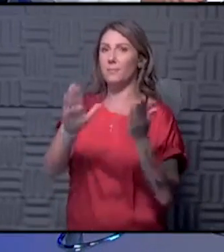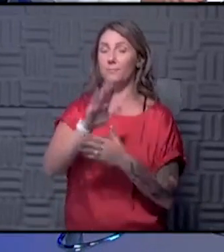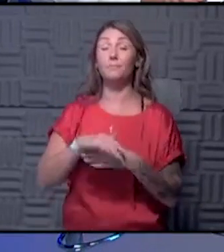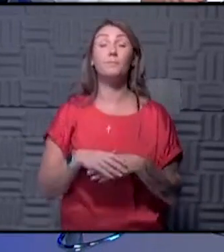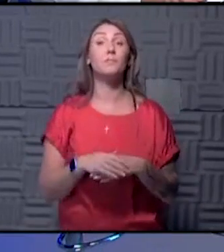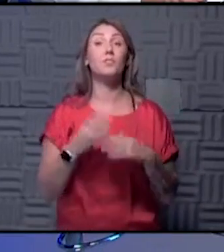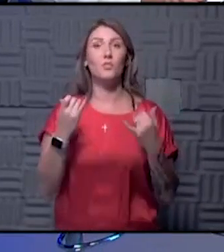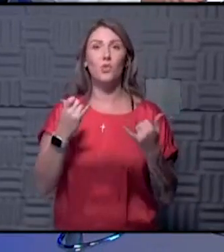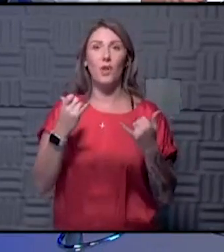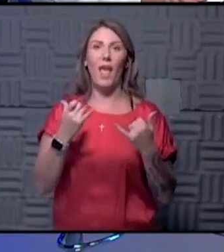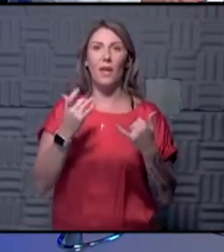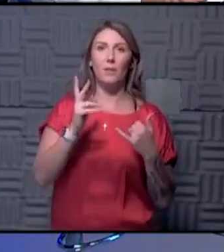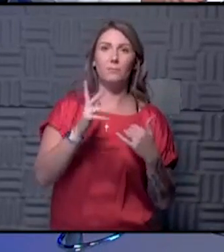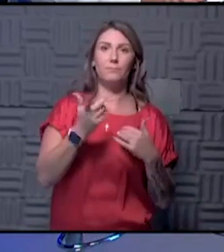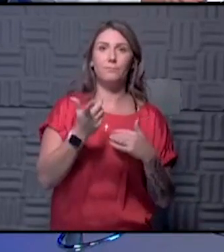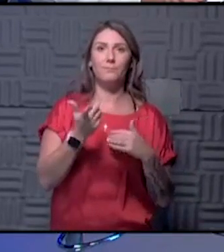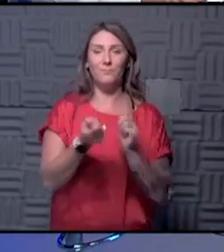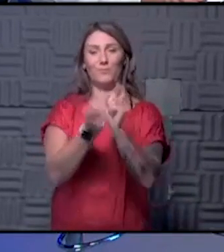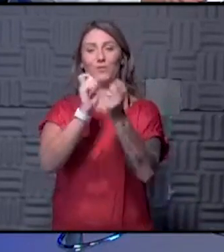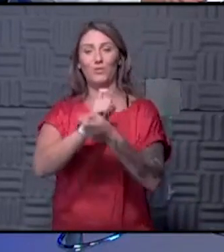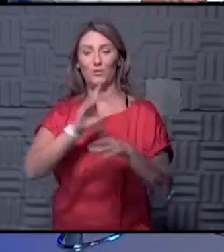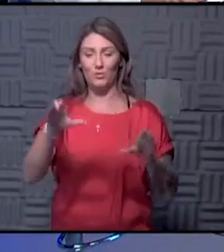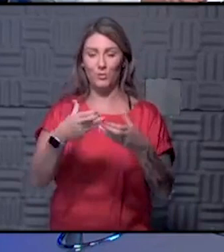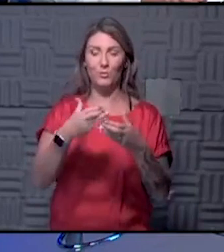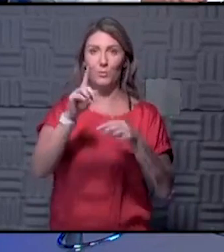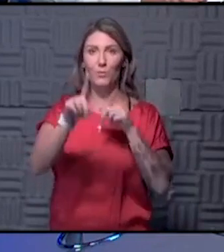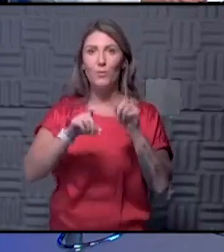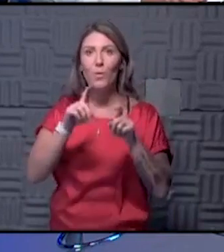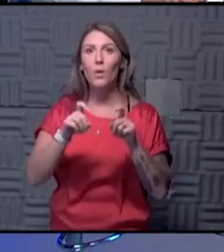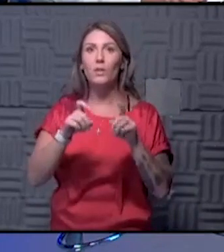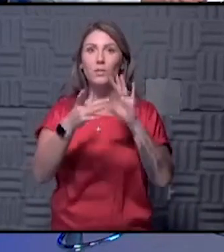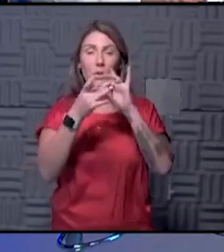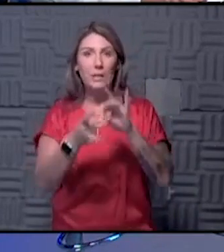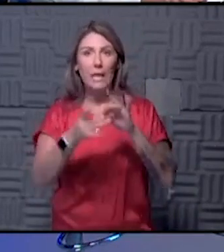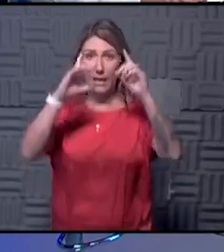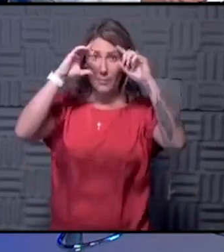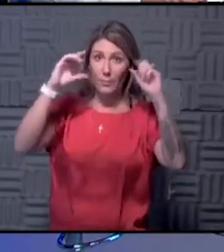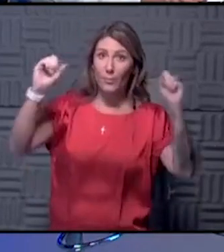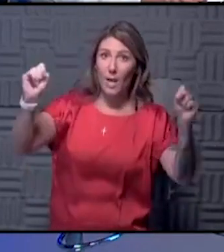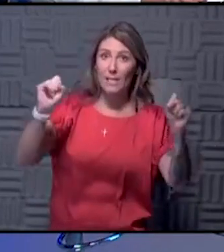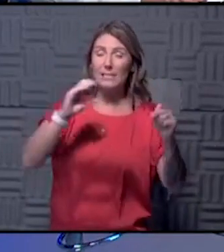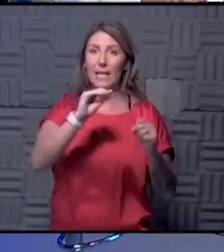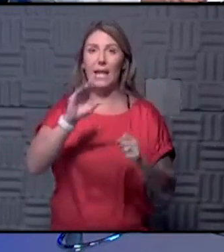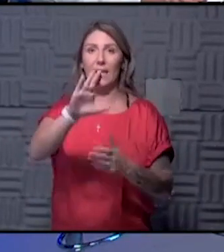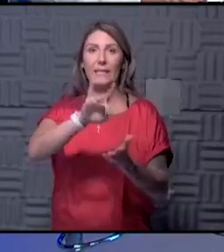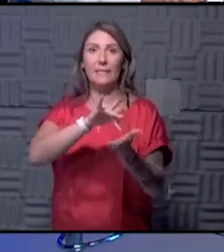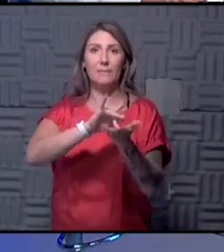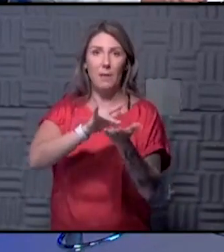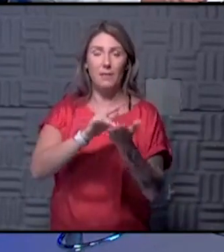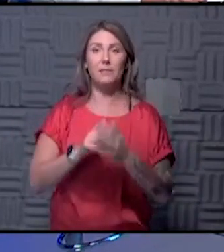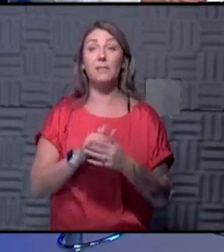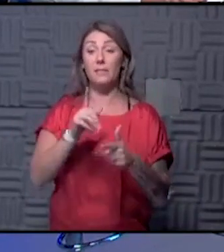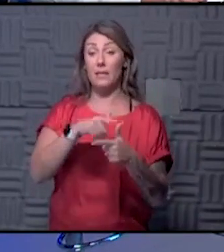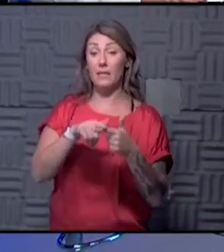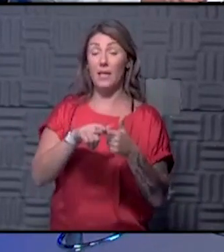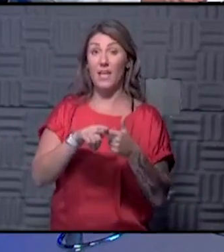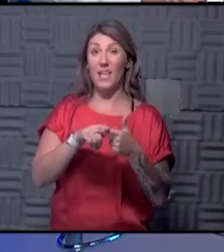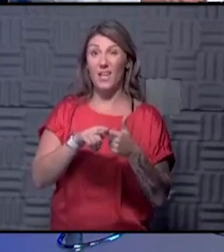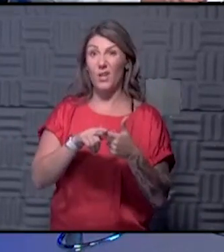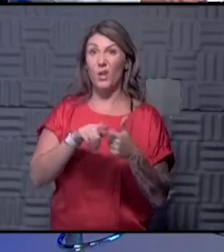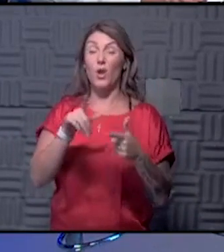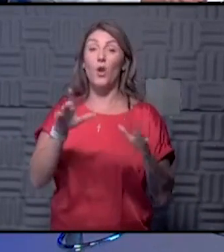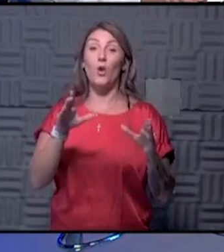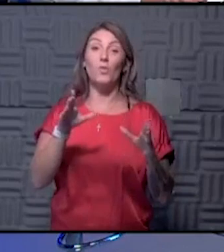so now we're moving into a group of questions that have to do with the president and his medications. Then we have a group of questions